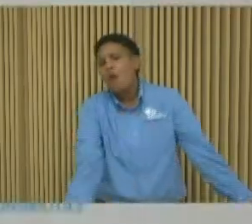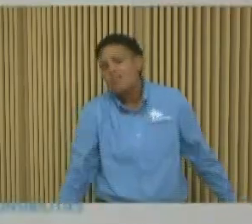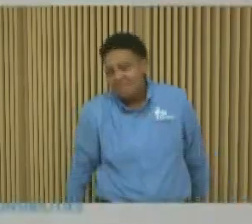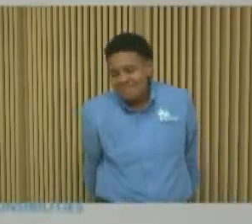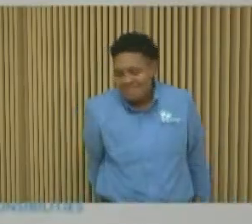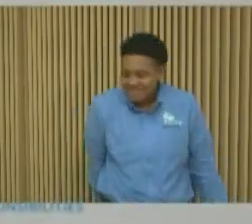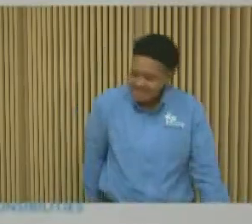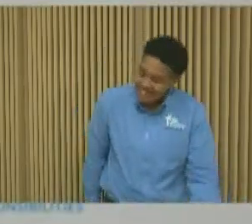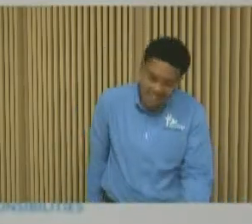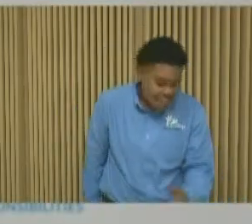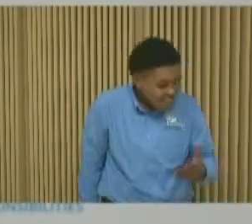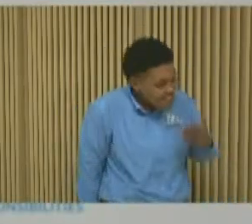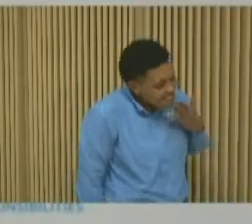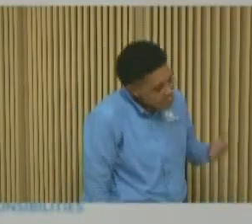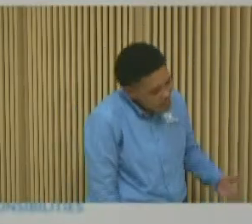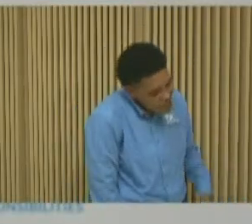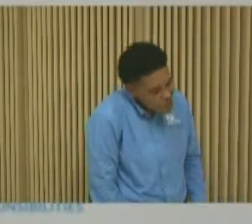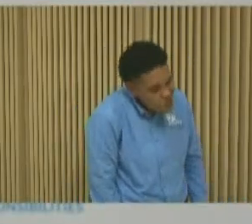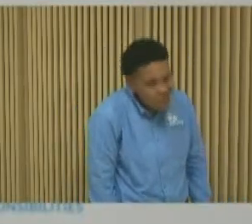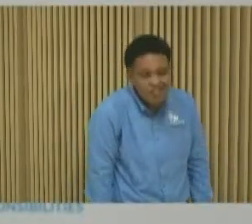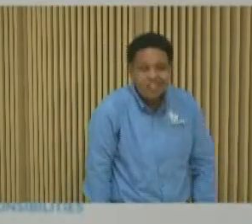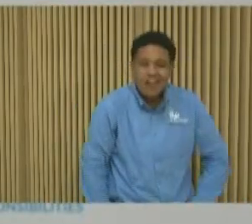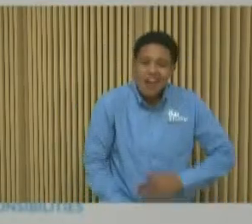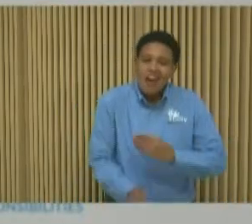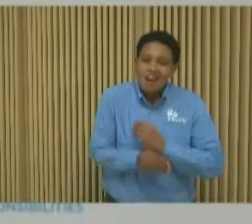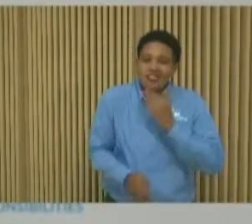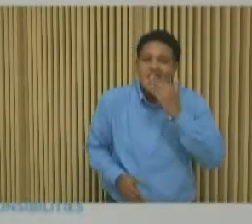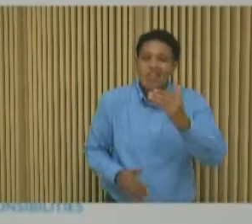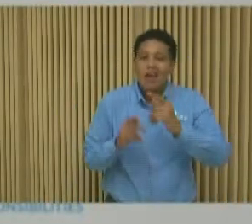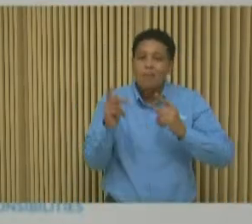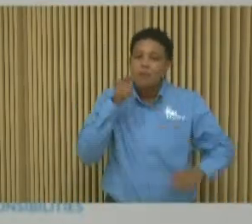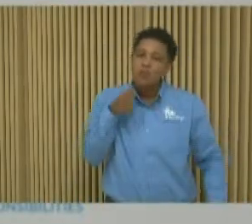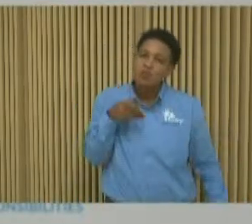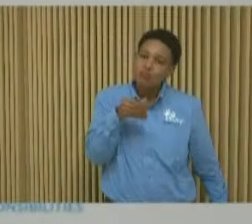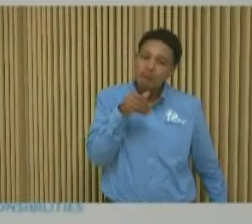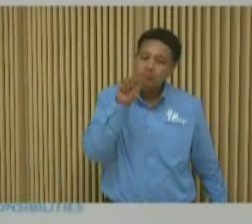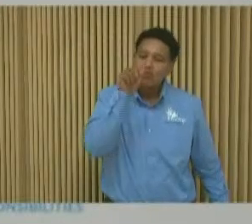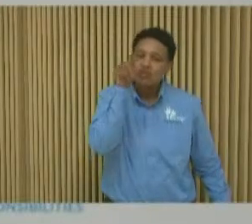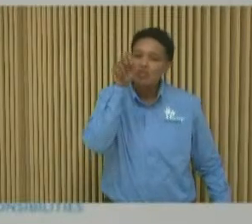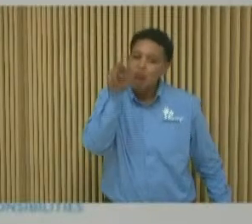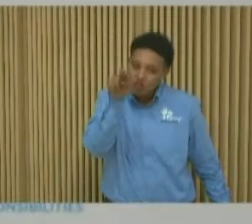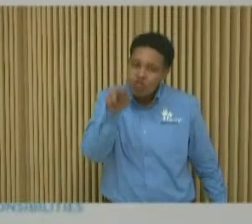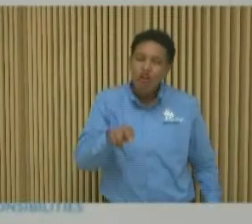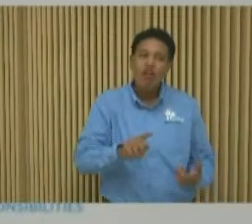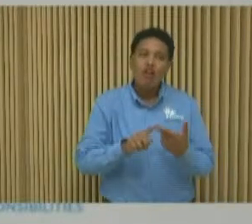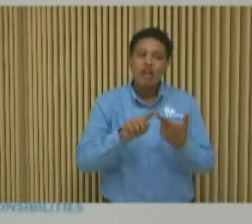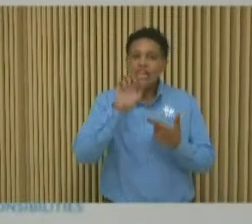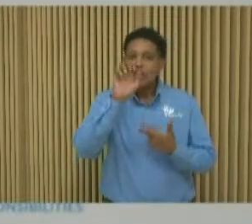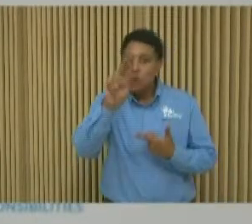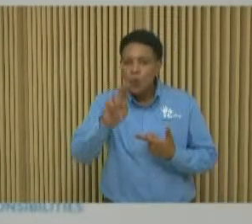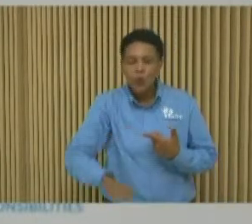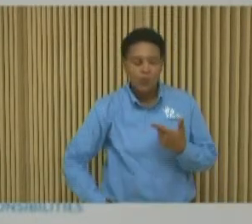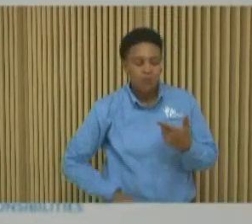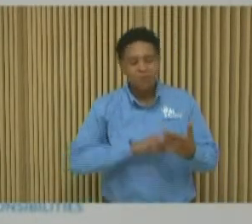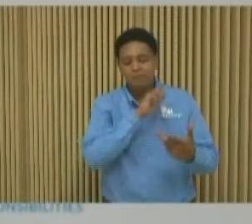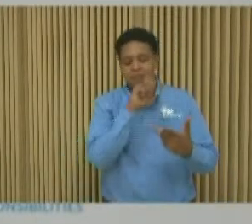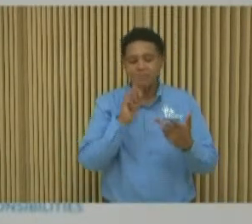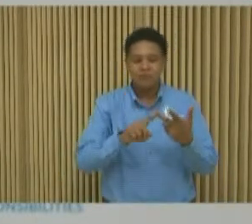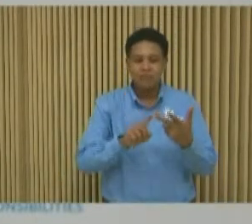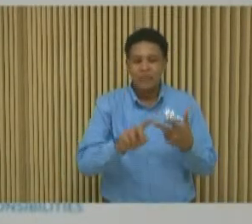very much. And let me also thank our sponsors, the European Union and National Integrity